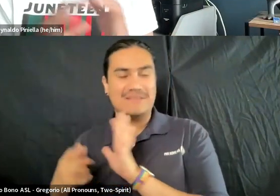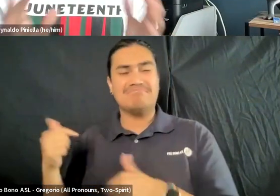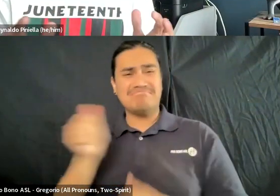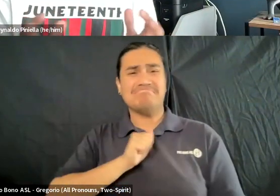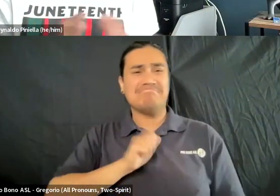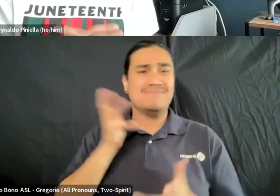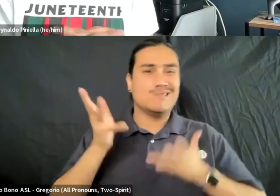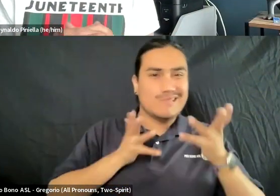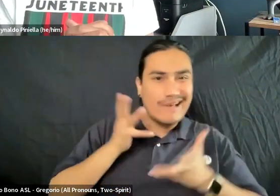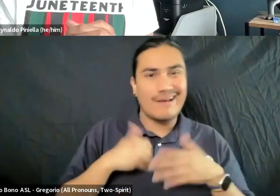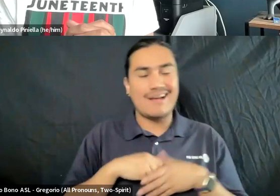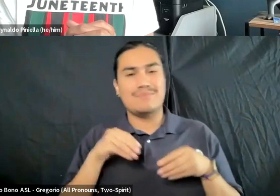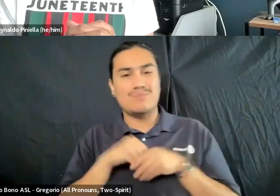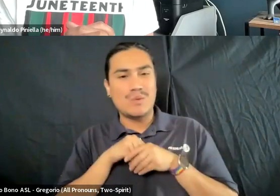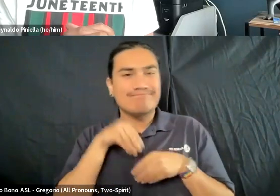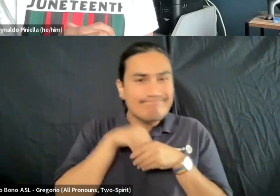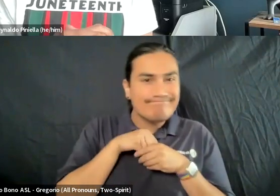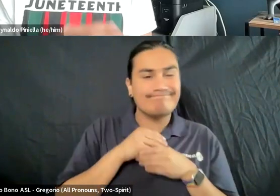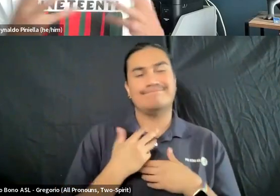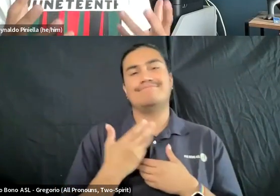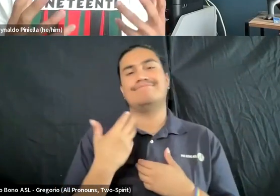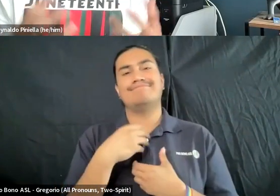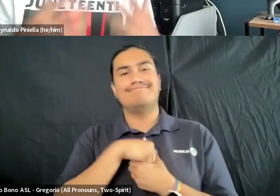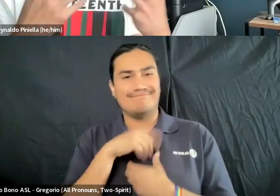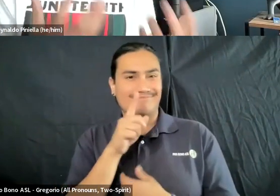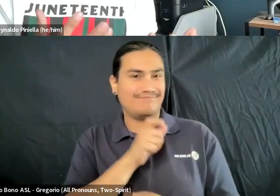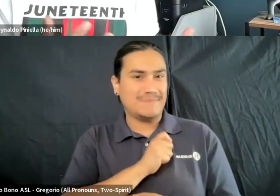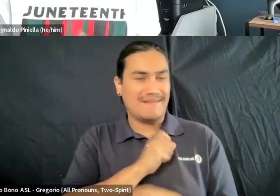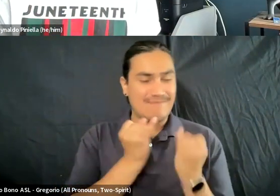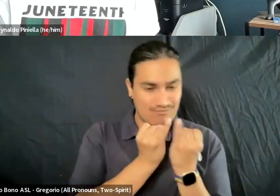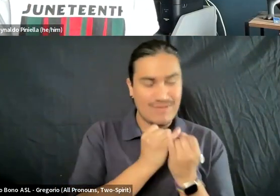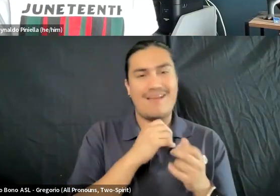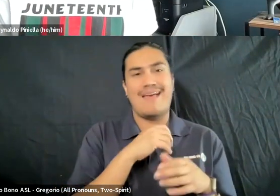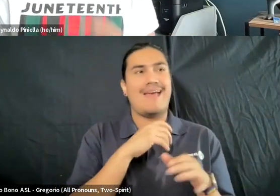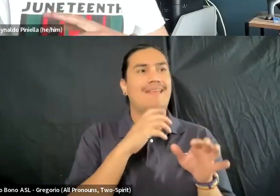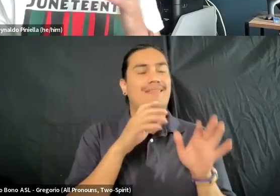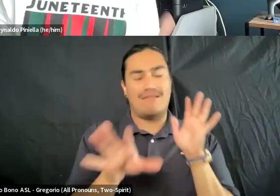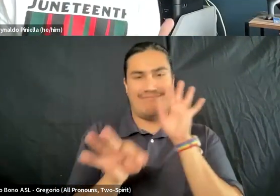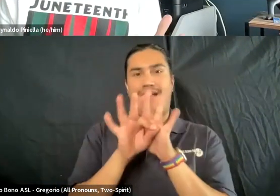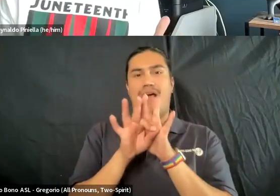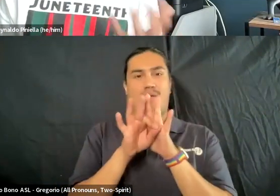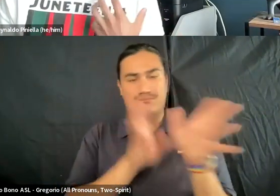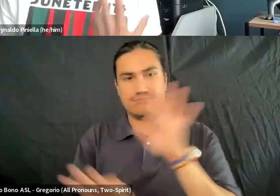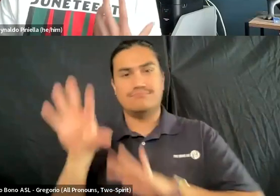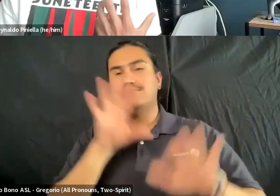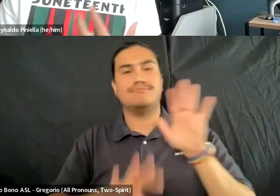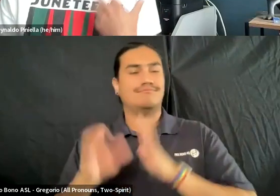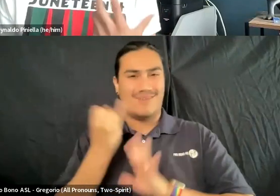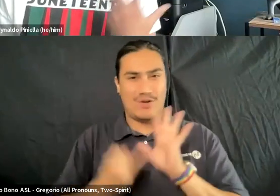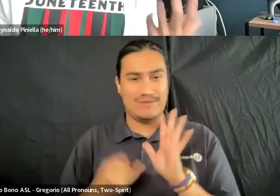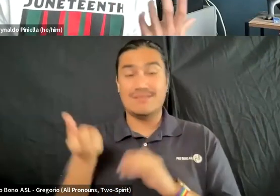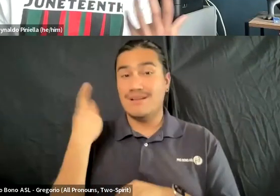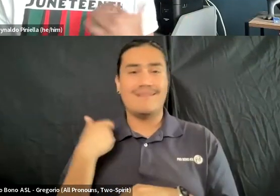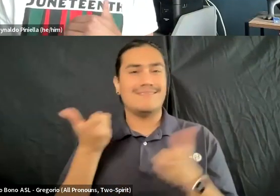shy, introverted, and I kind of stumbled into the arts. And the way I did that is I did not want to